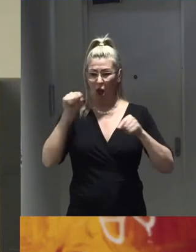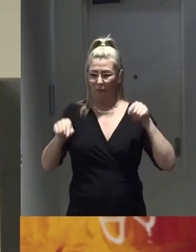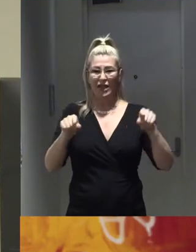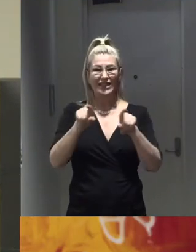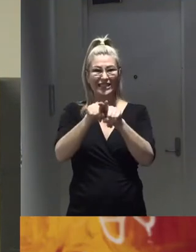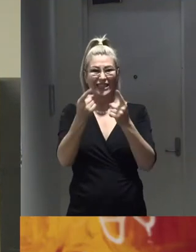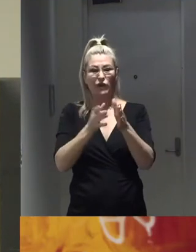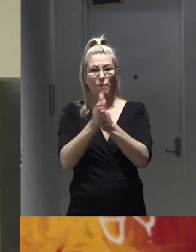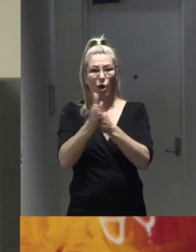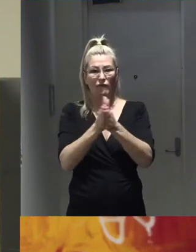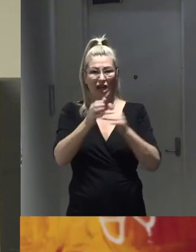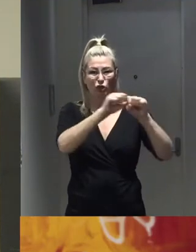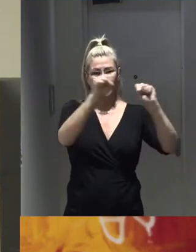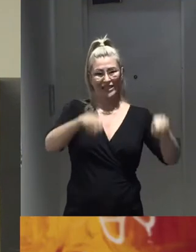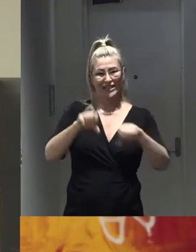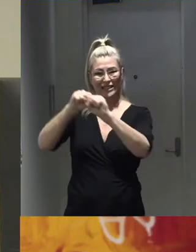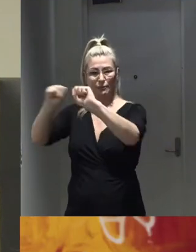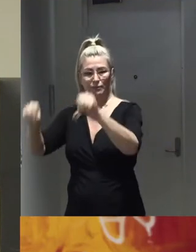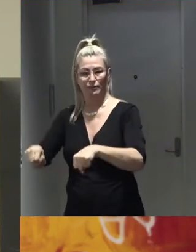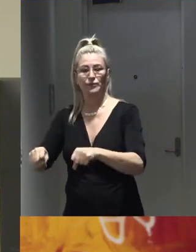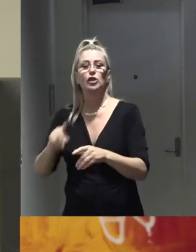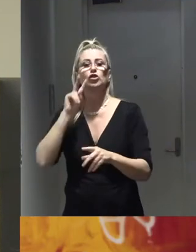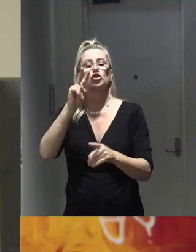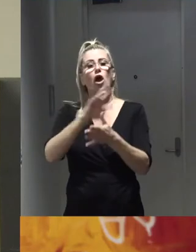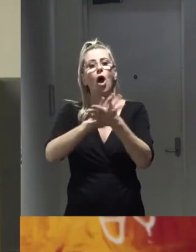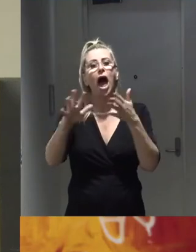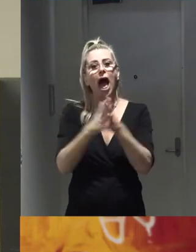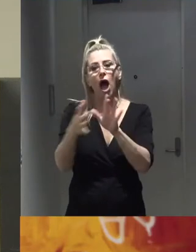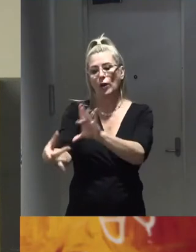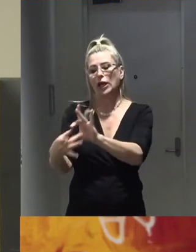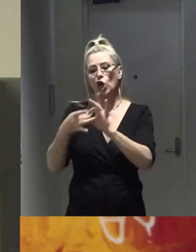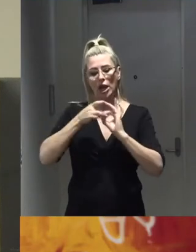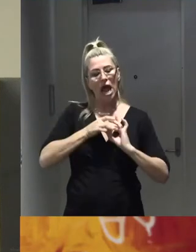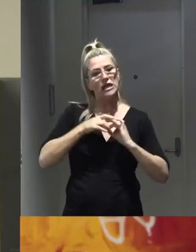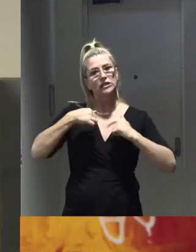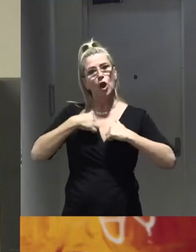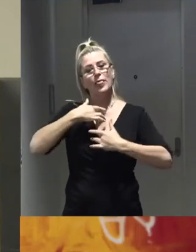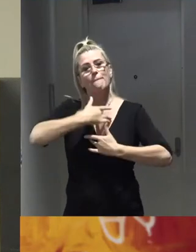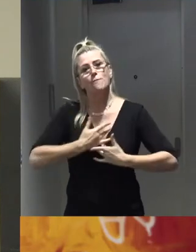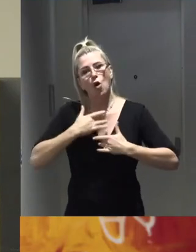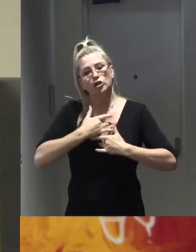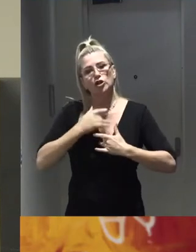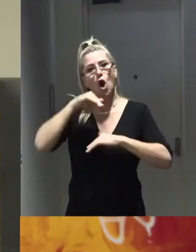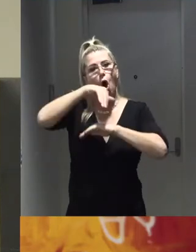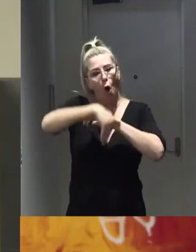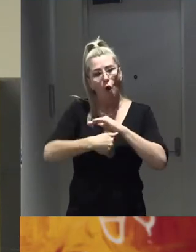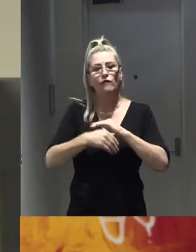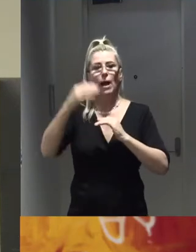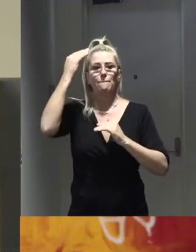motivational systems to show how they connect with our emotions in the context of specific mental health